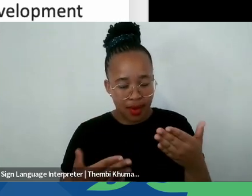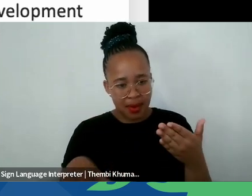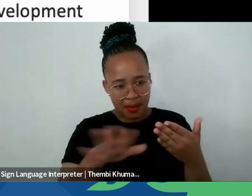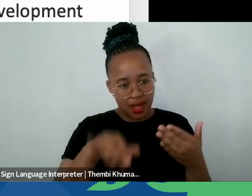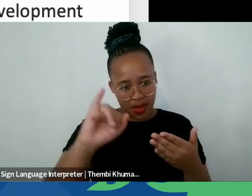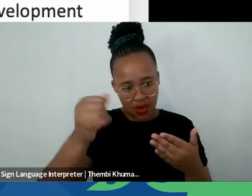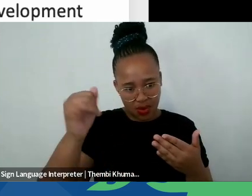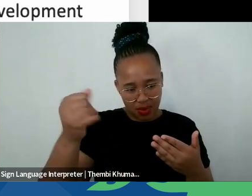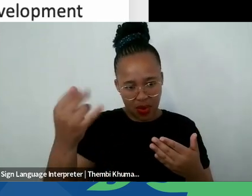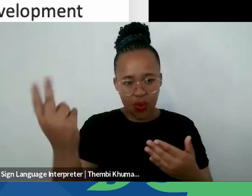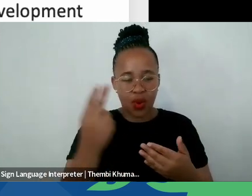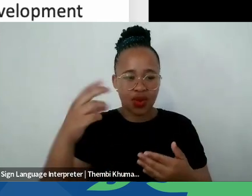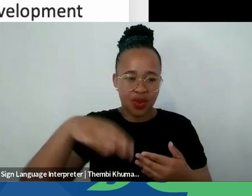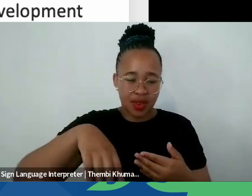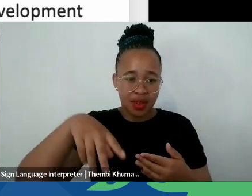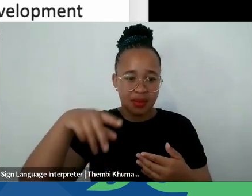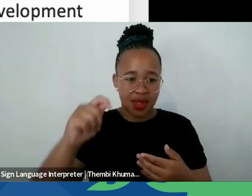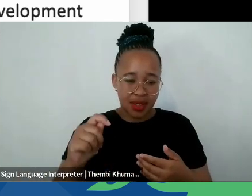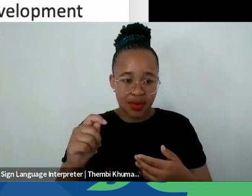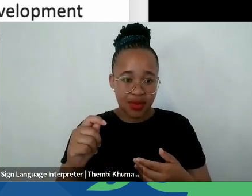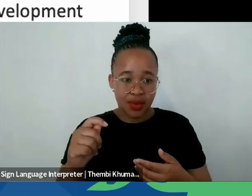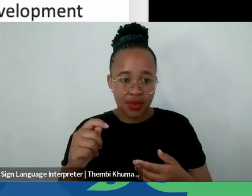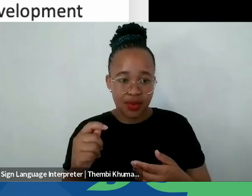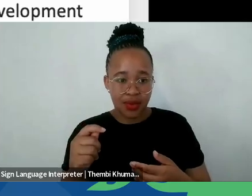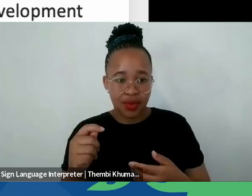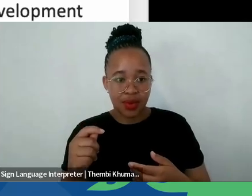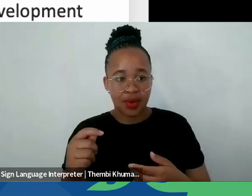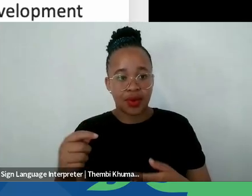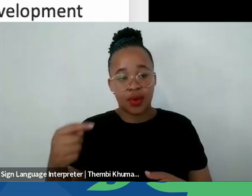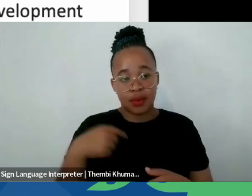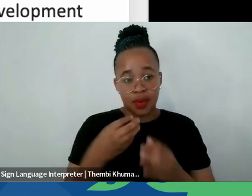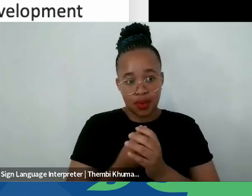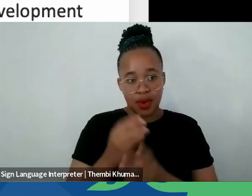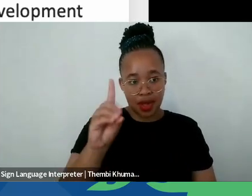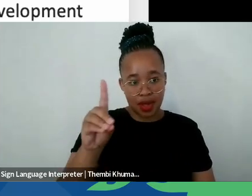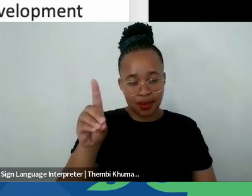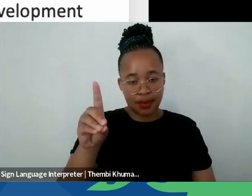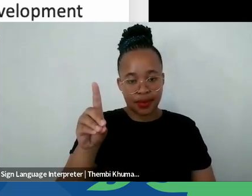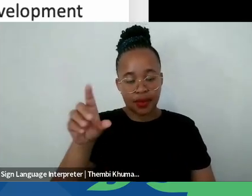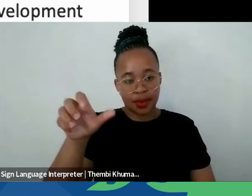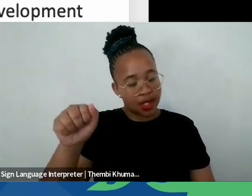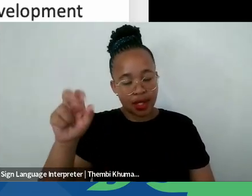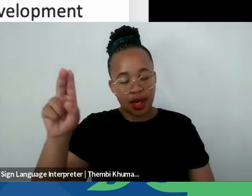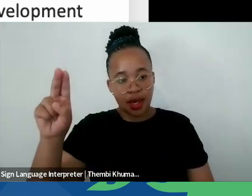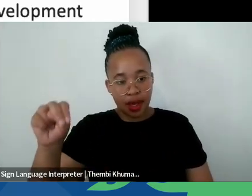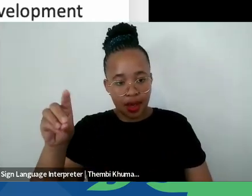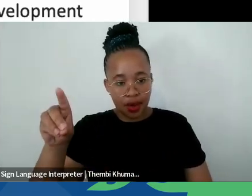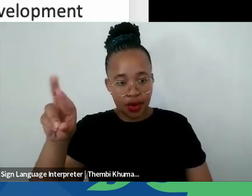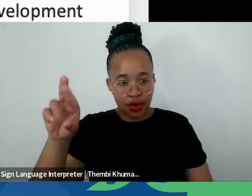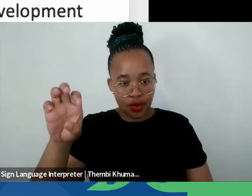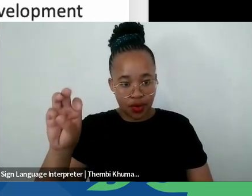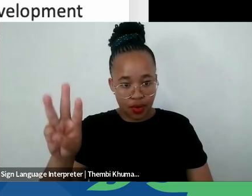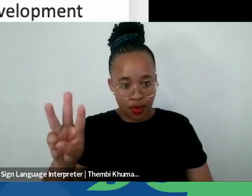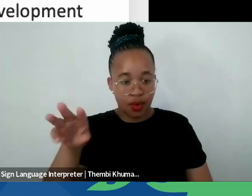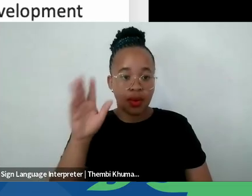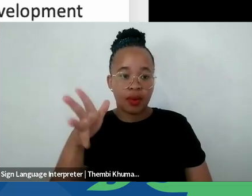Town. And then and Andrew and Naeem will talk about the Clinician Society guidelines. And